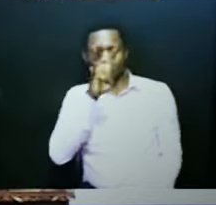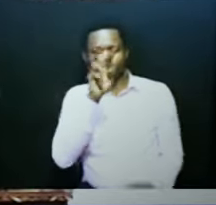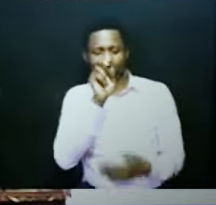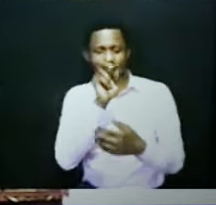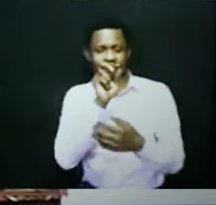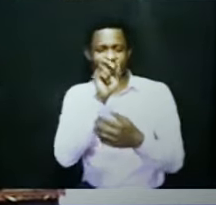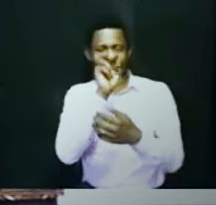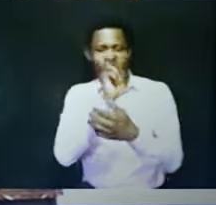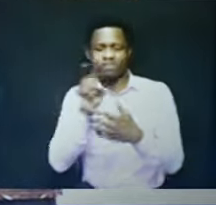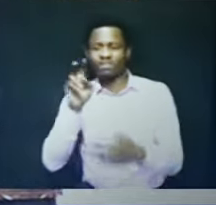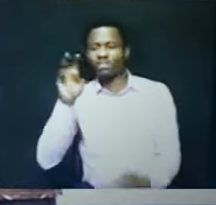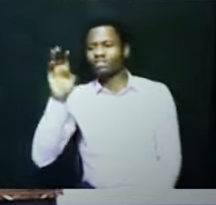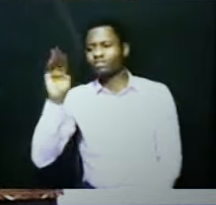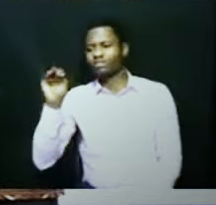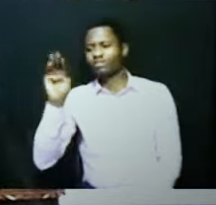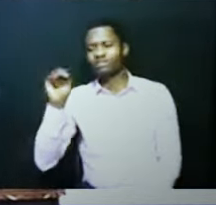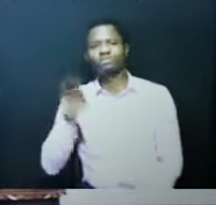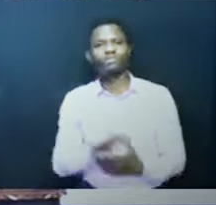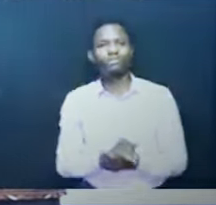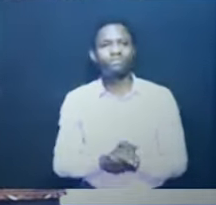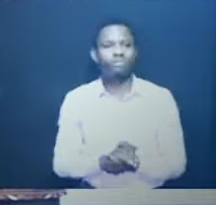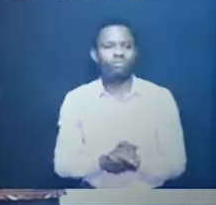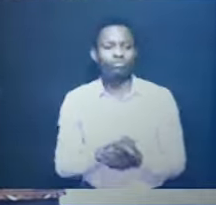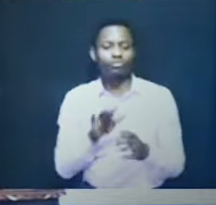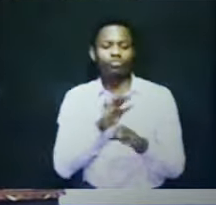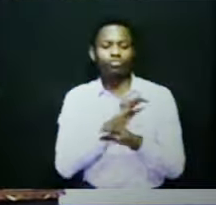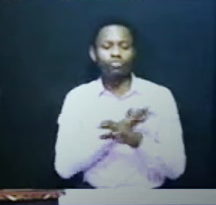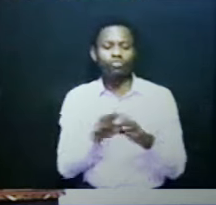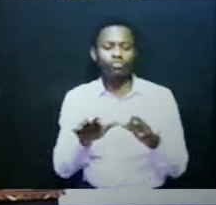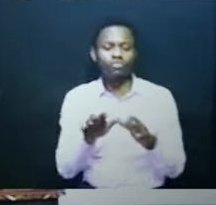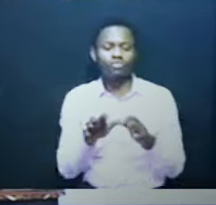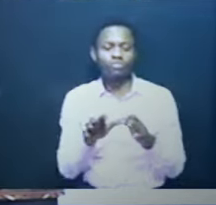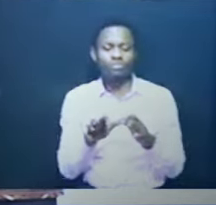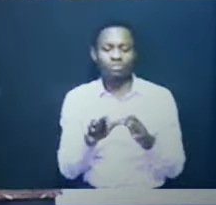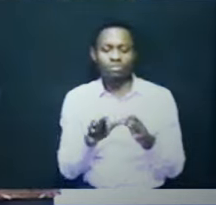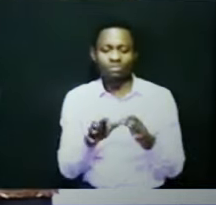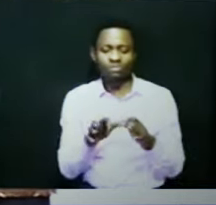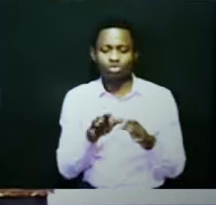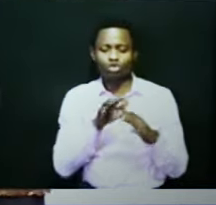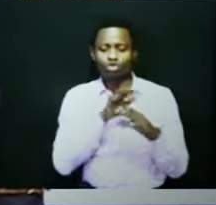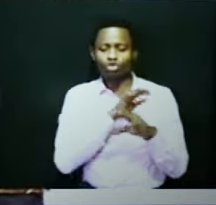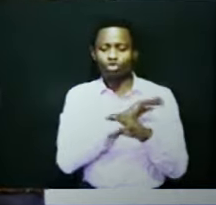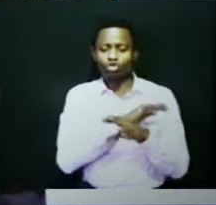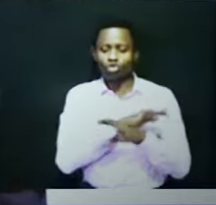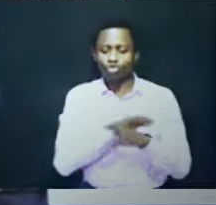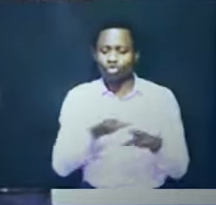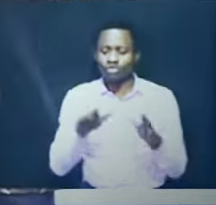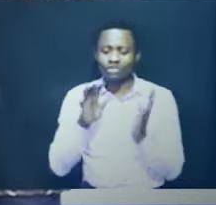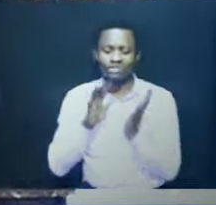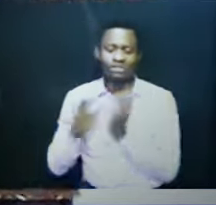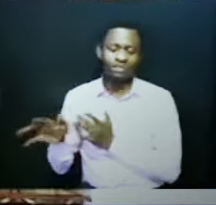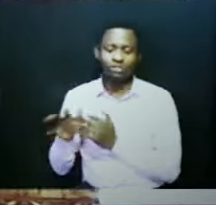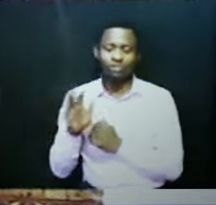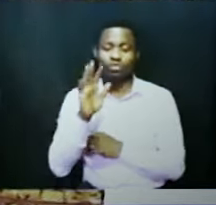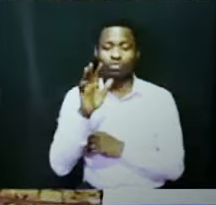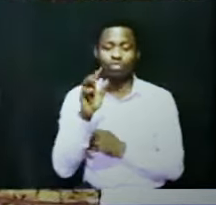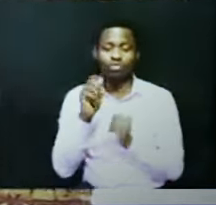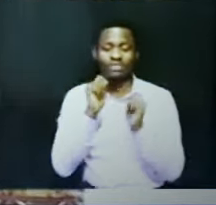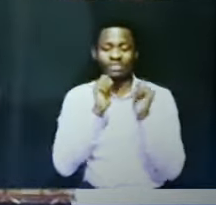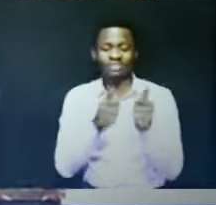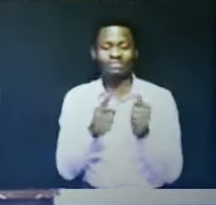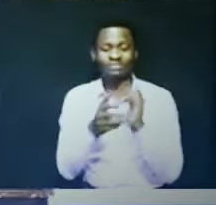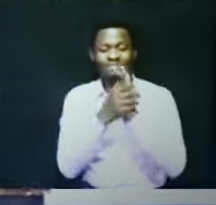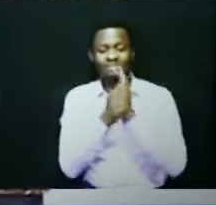1 Timothy 4:14. Do not neglect your gifts, your talent, your abilities, which was given to